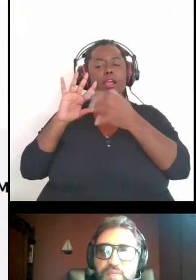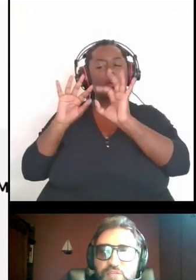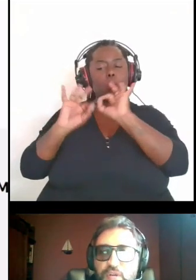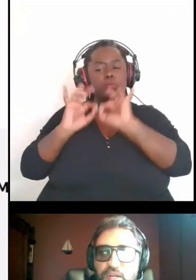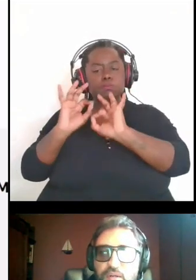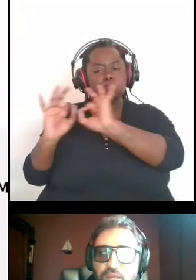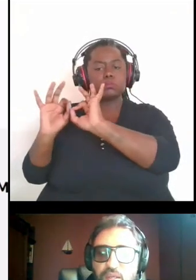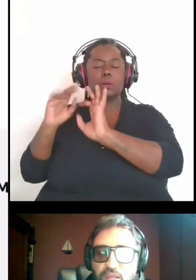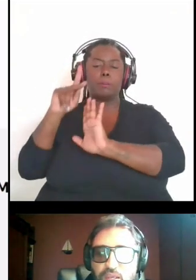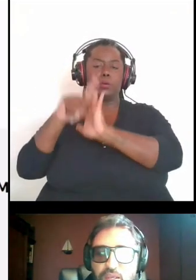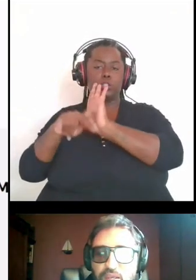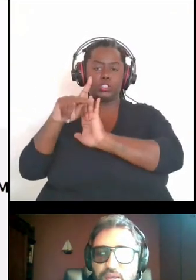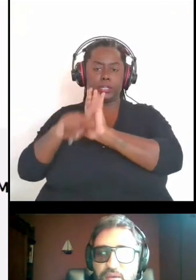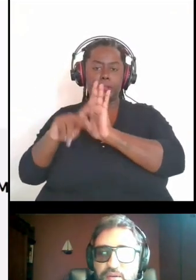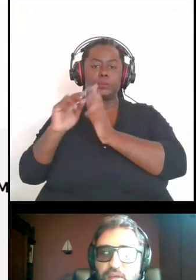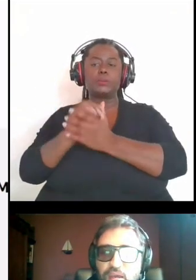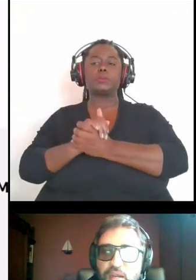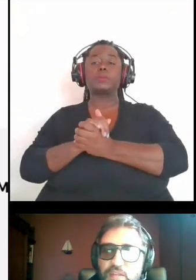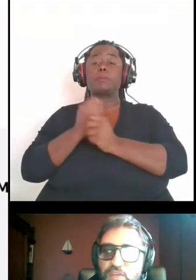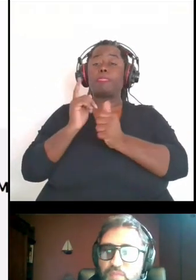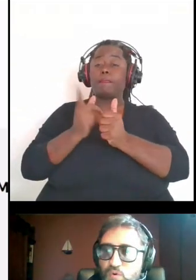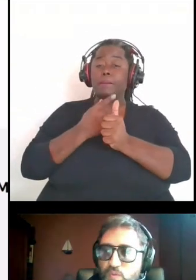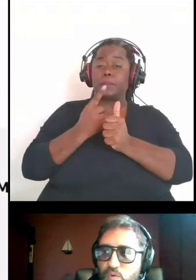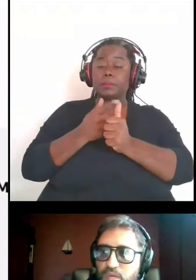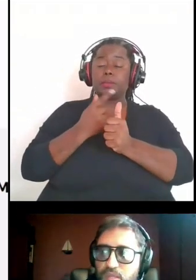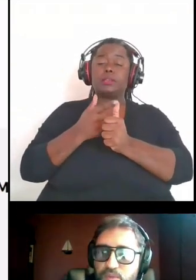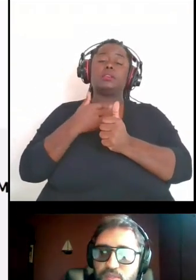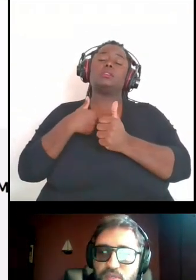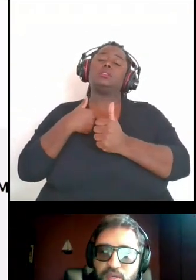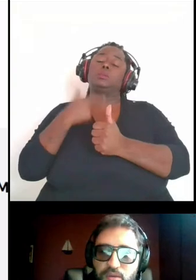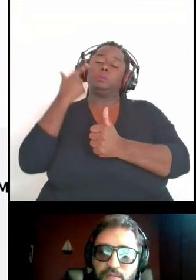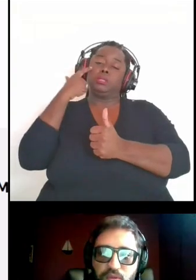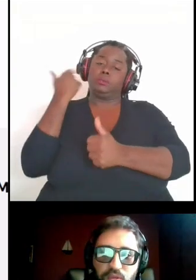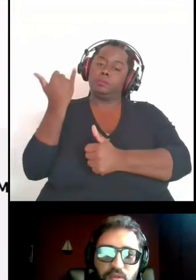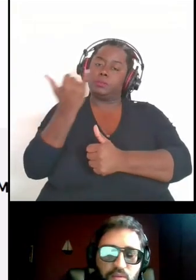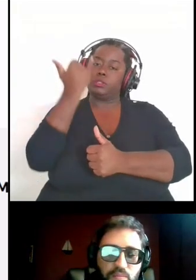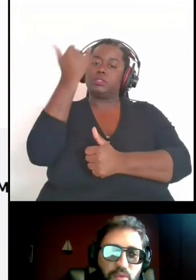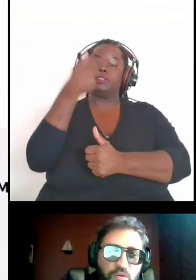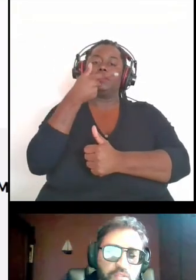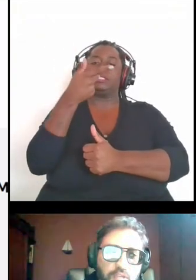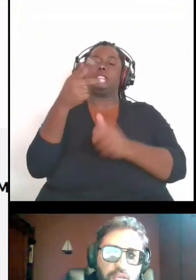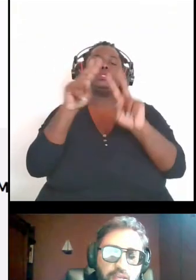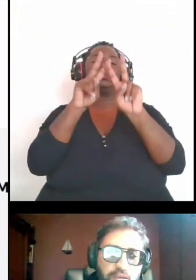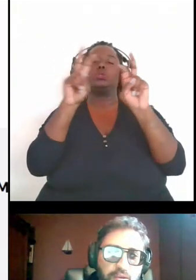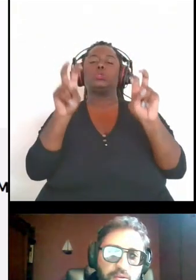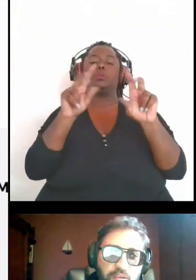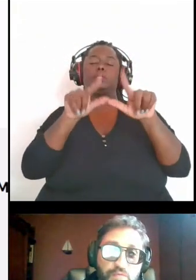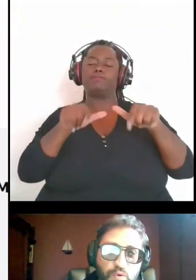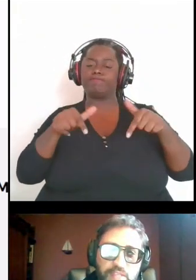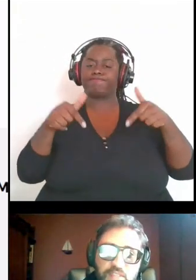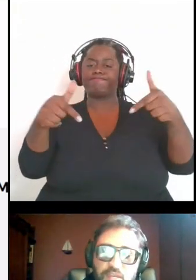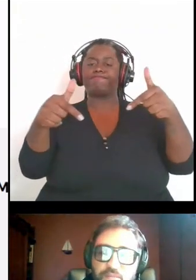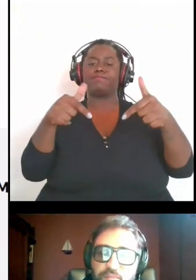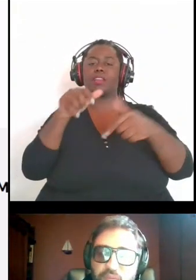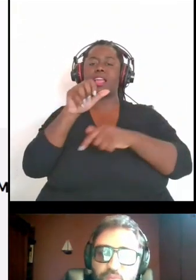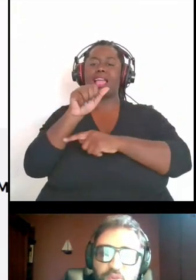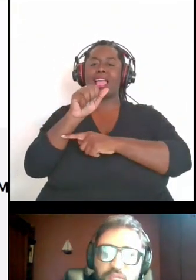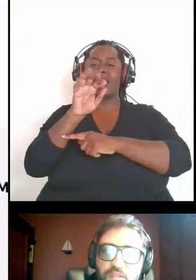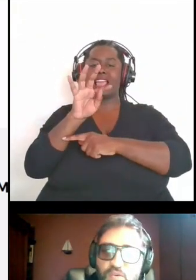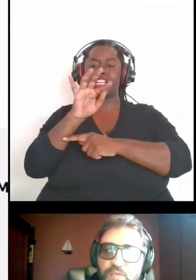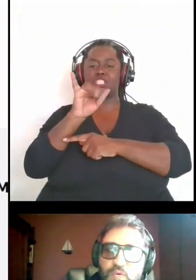particularly in this project first of all I would like to say that we should talk about